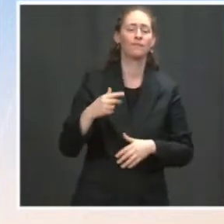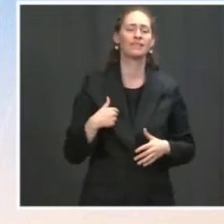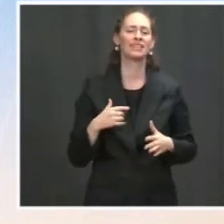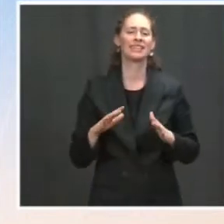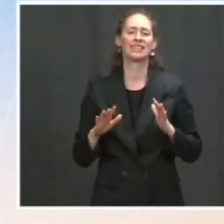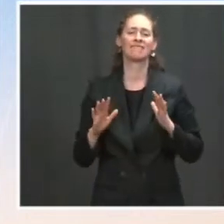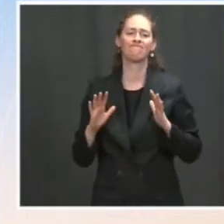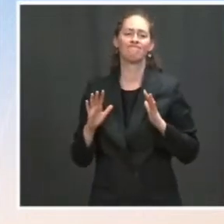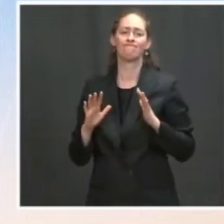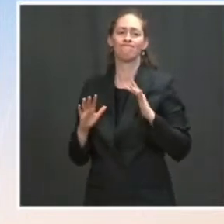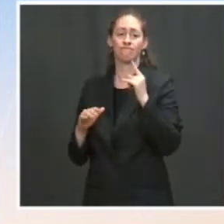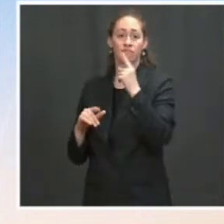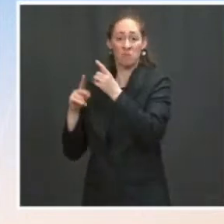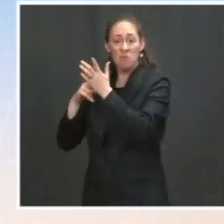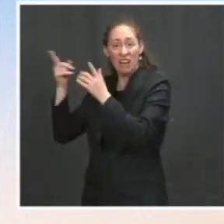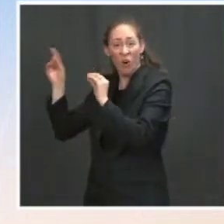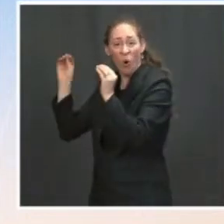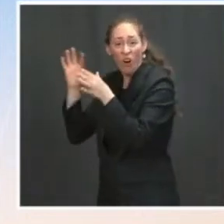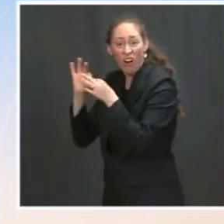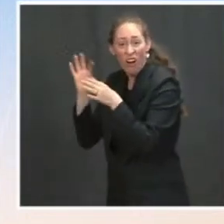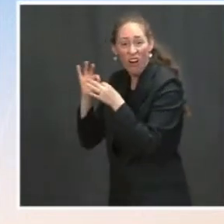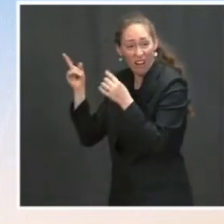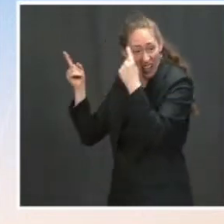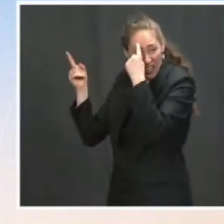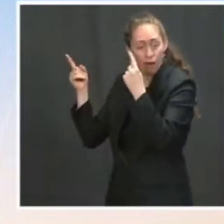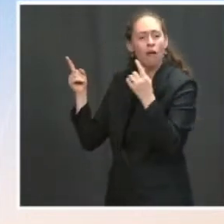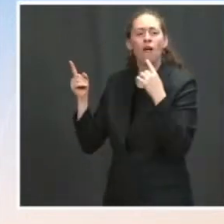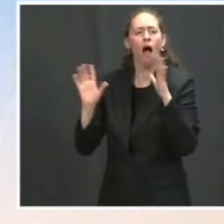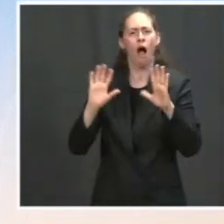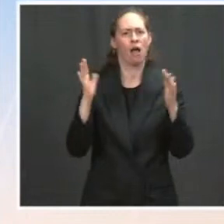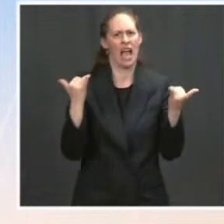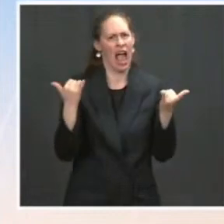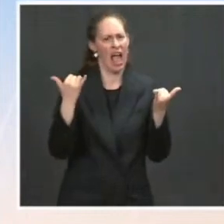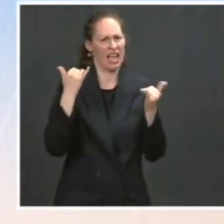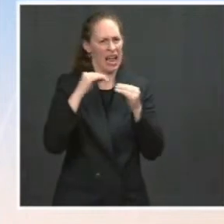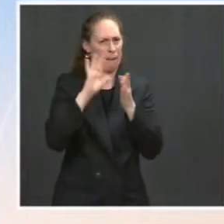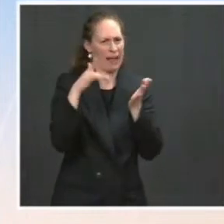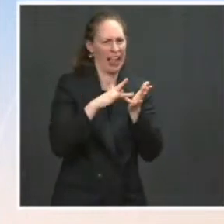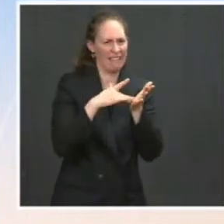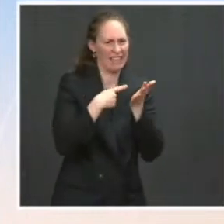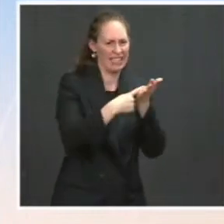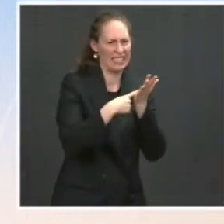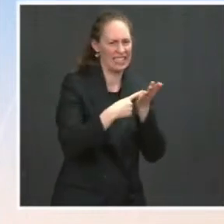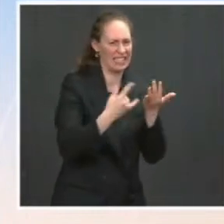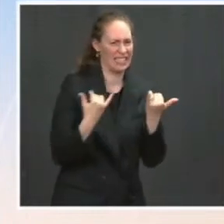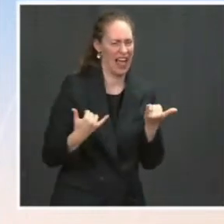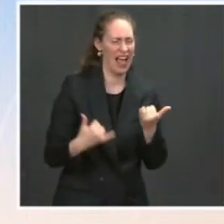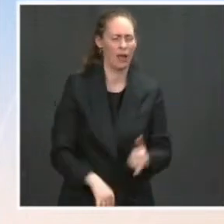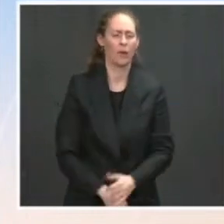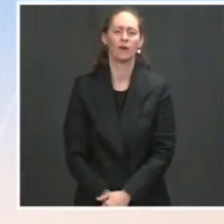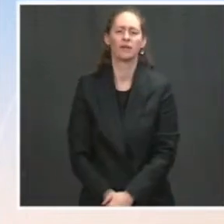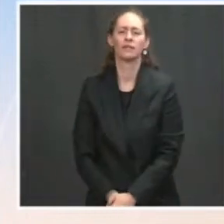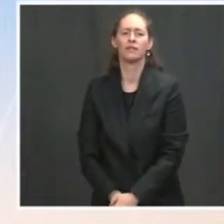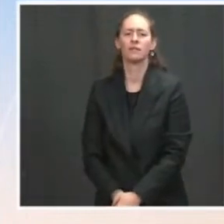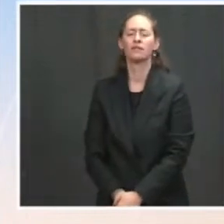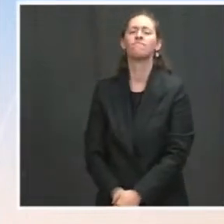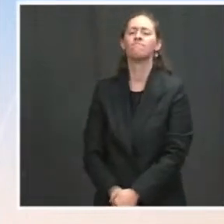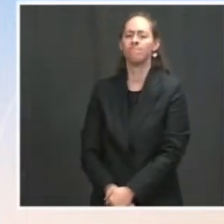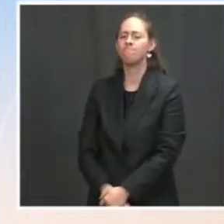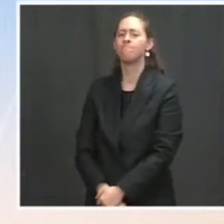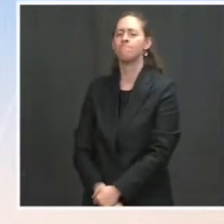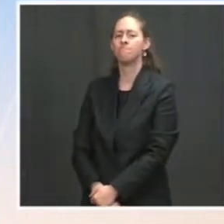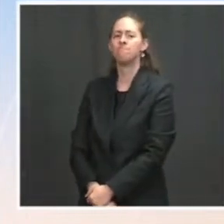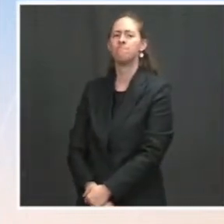would say on. We're not gonna take a stance in the middle of the negotiations. And the last question I have is on schooling. I saw some numbers that said